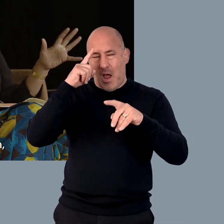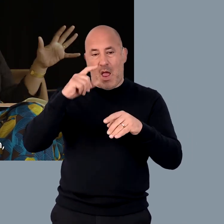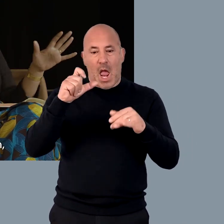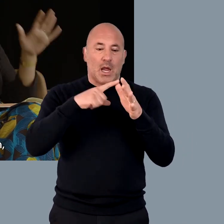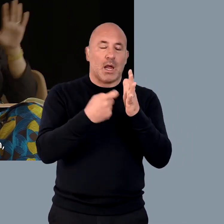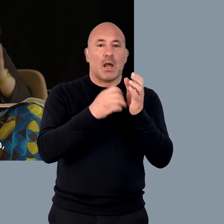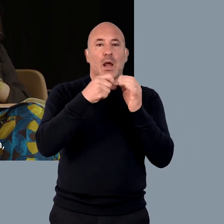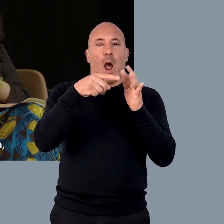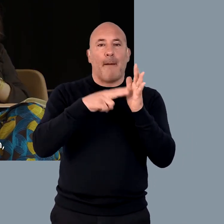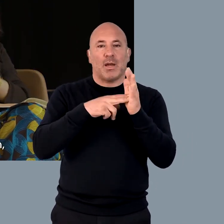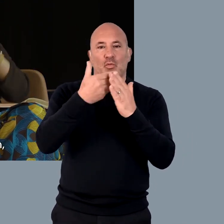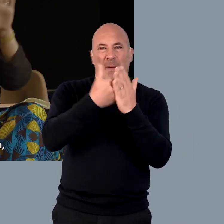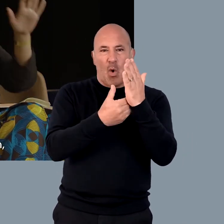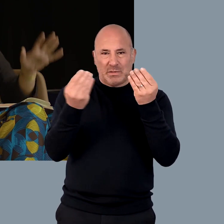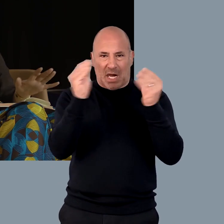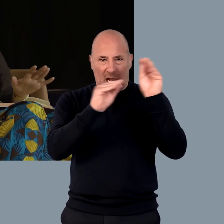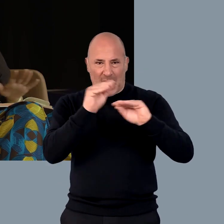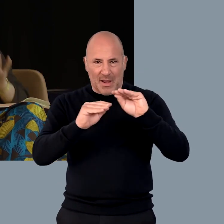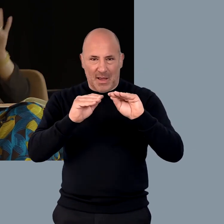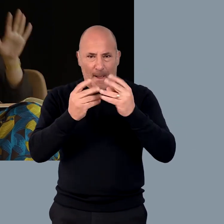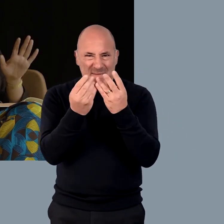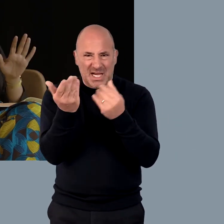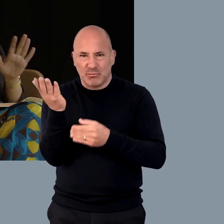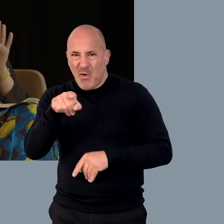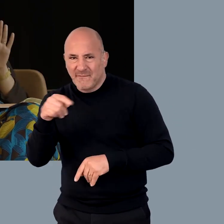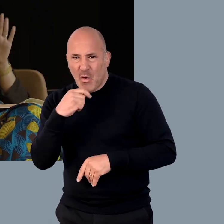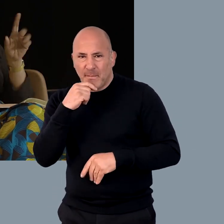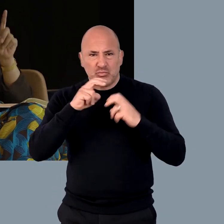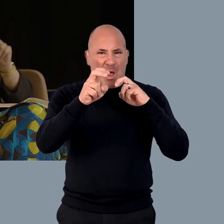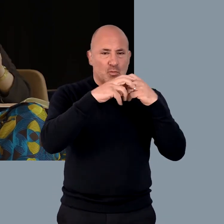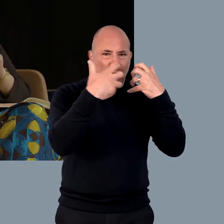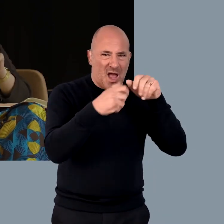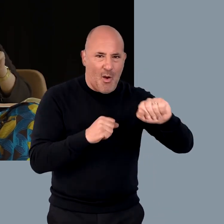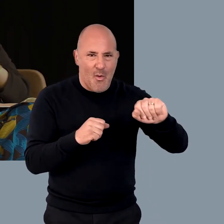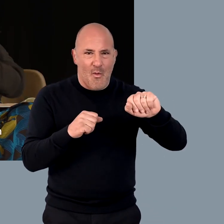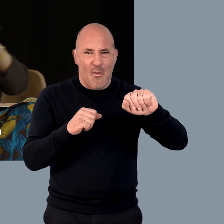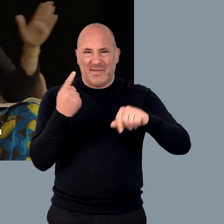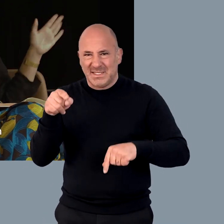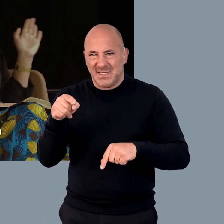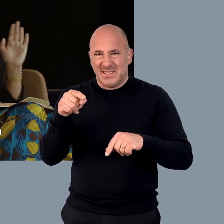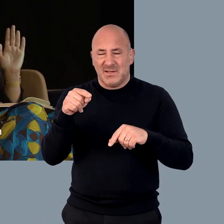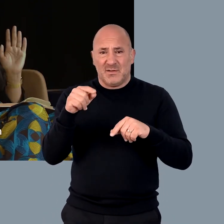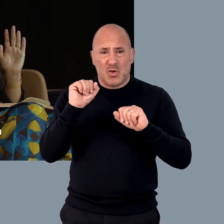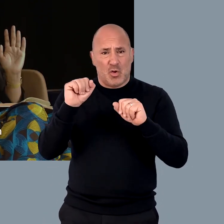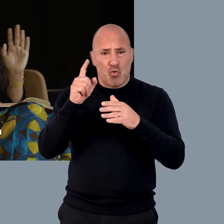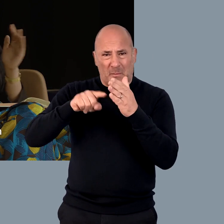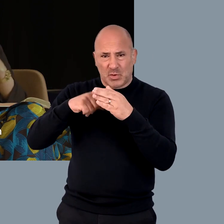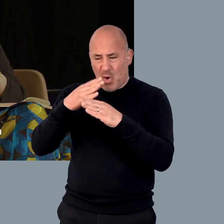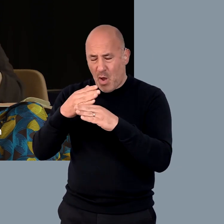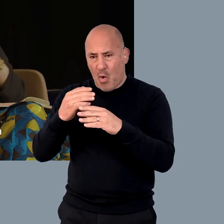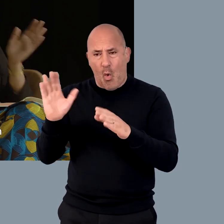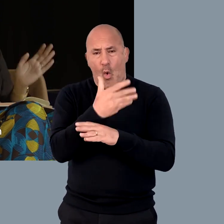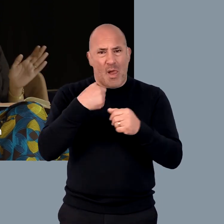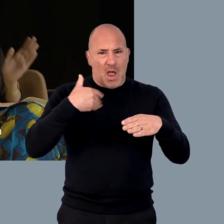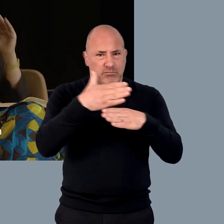embodied carbon report, let's see where the materials are coming from, let's see the transport, all of that. But only for that one, not for all the work that they commission, or